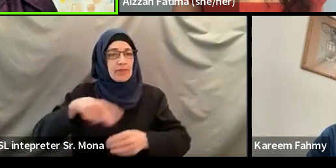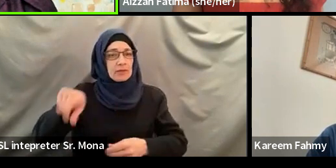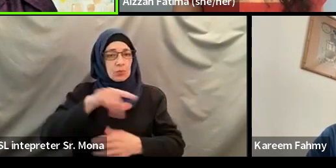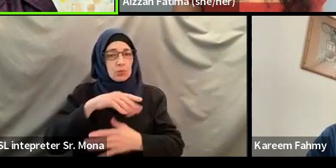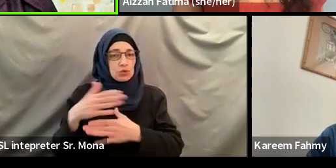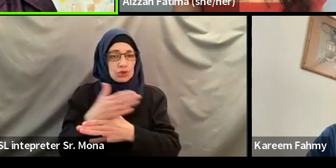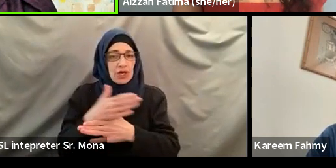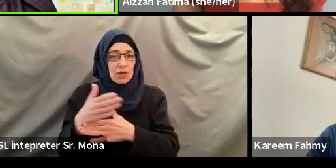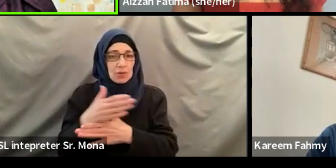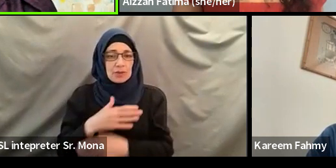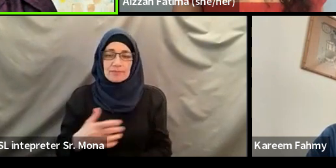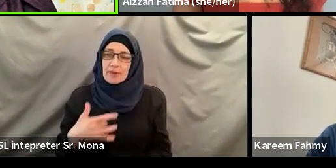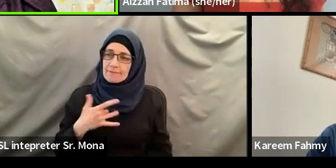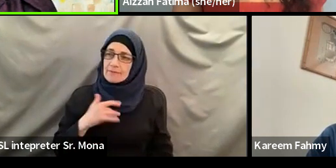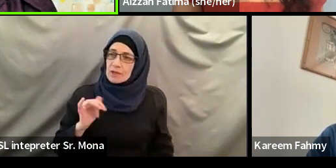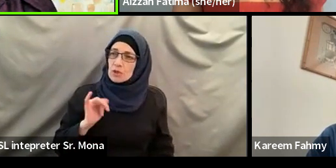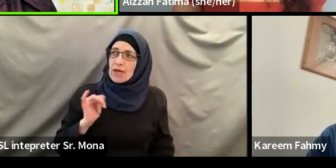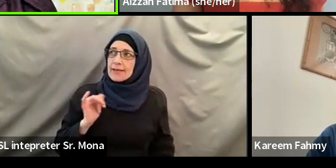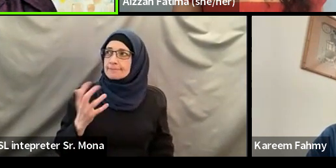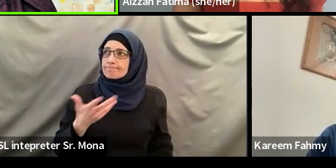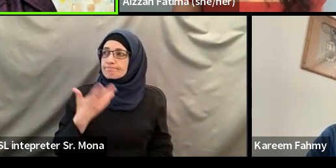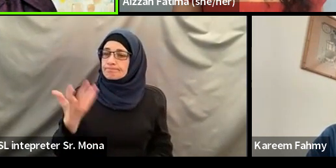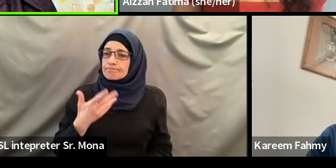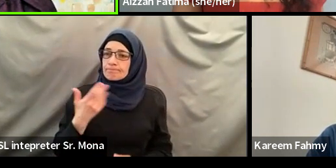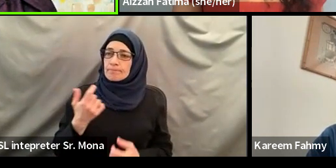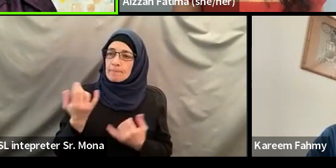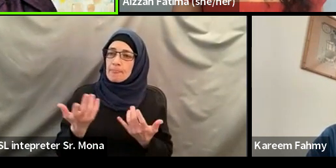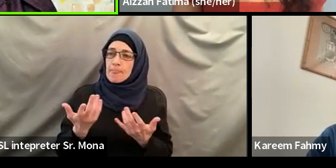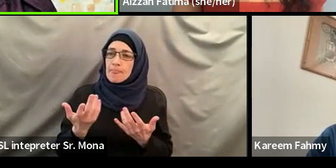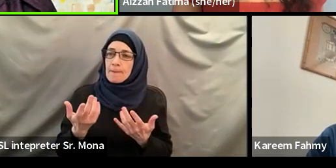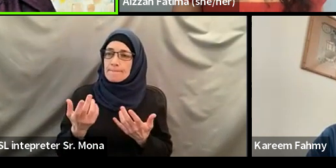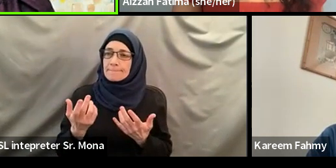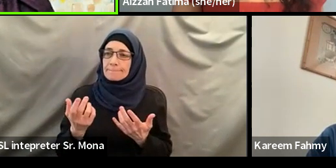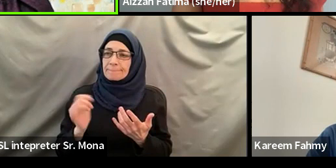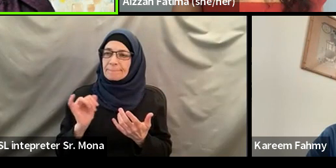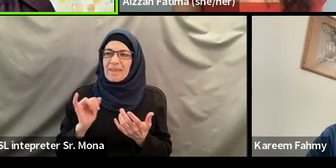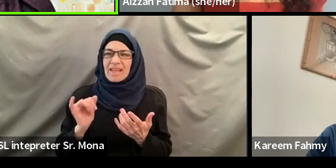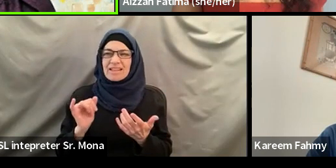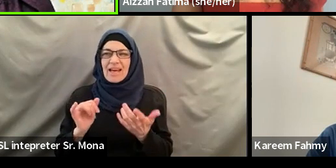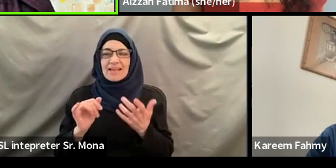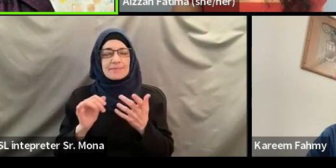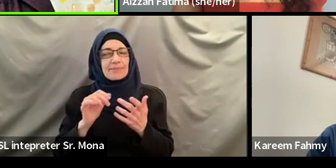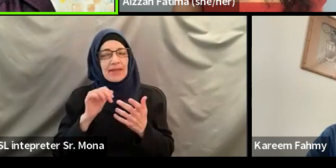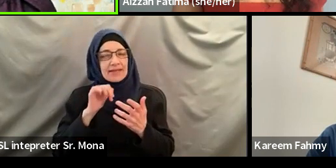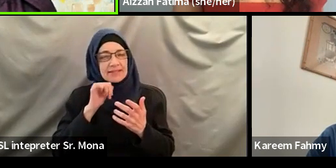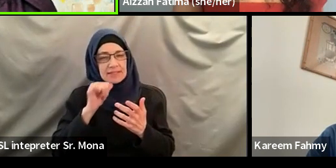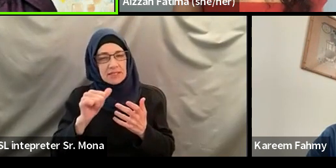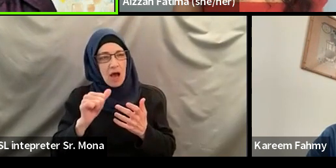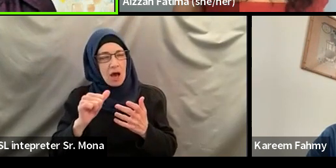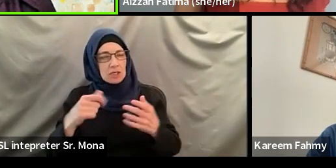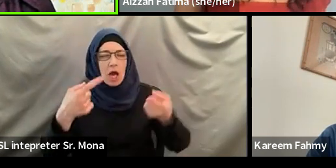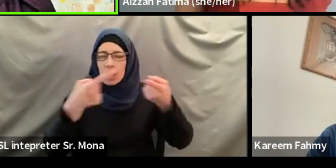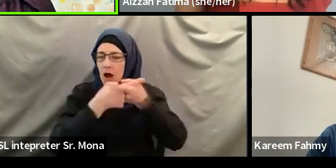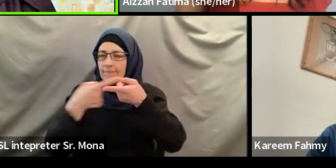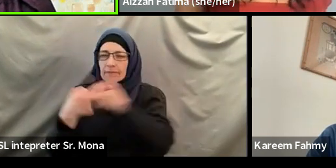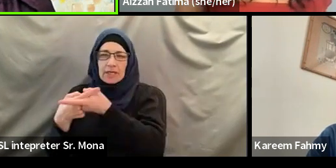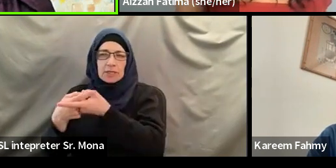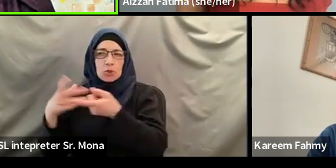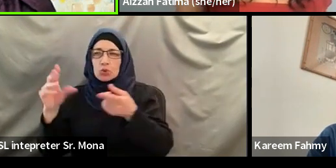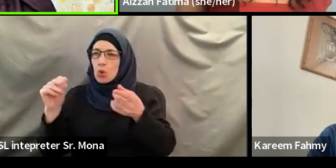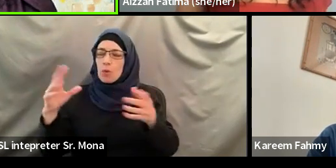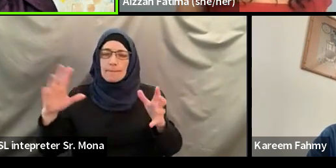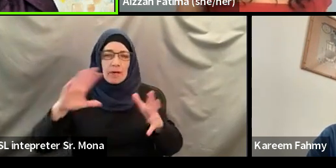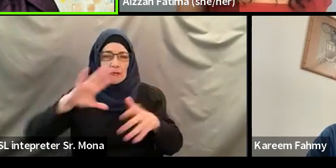I'm getting a sense of this thread of course, a not a conflict, but a co-presence of